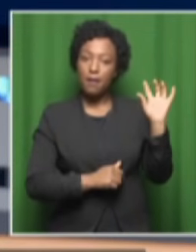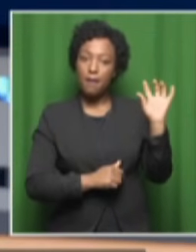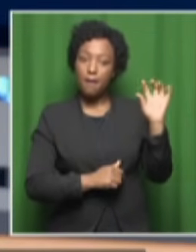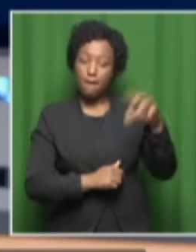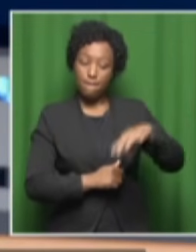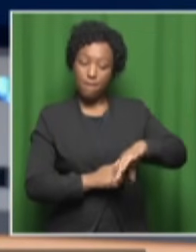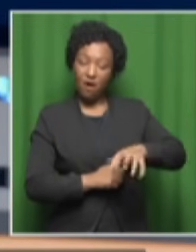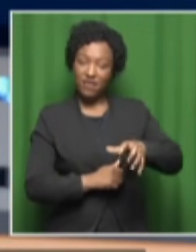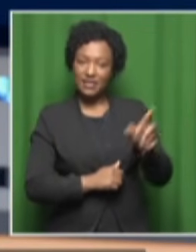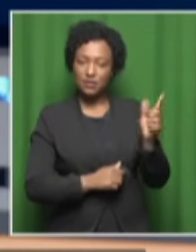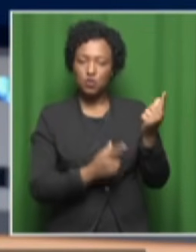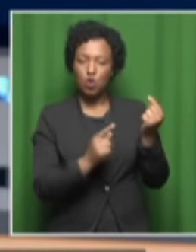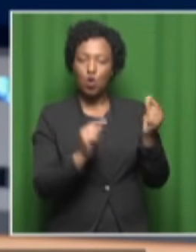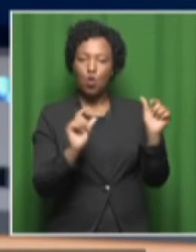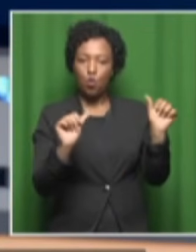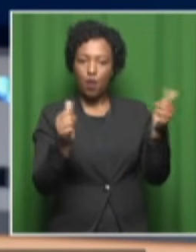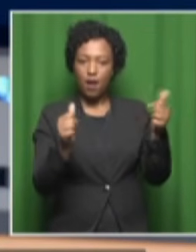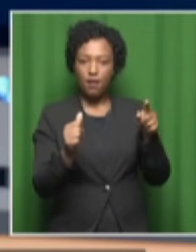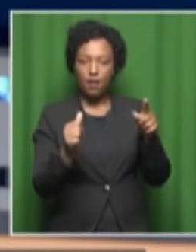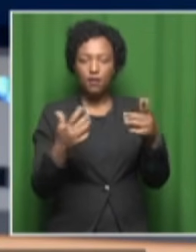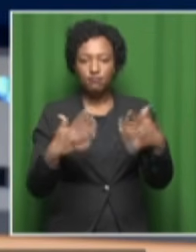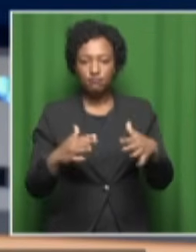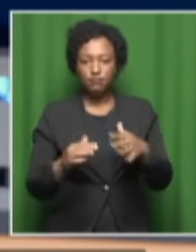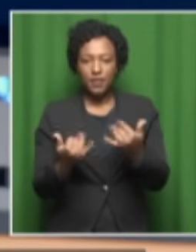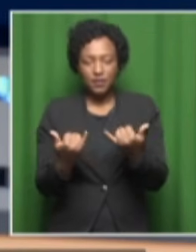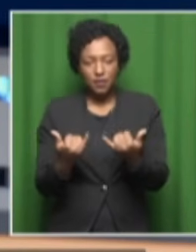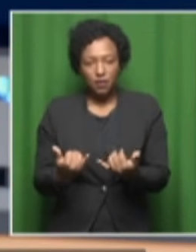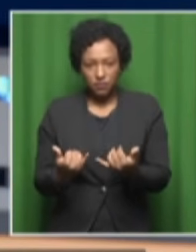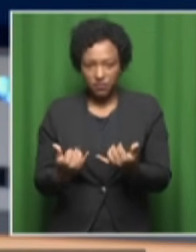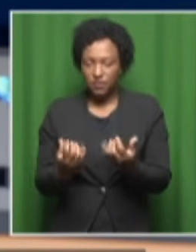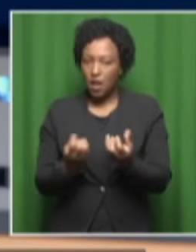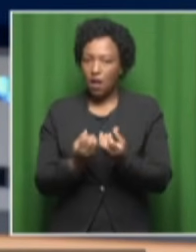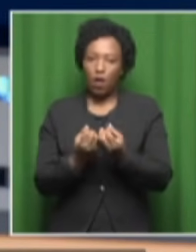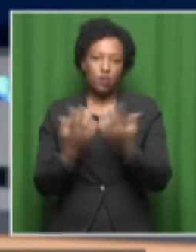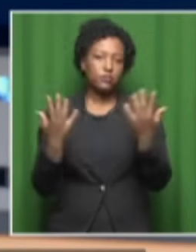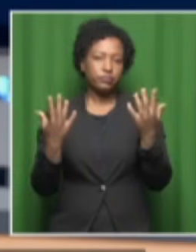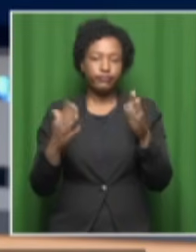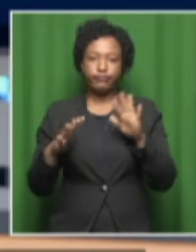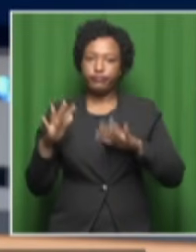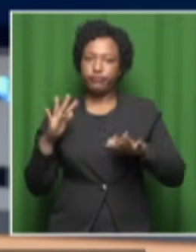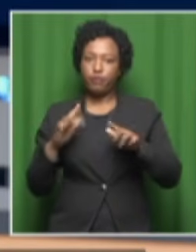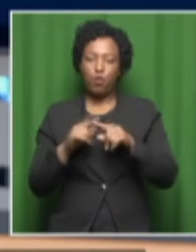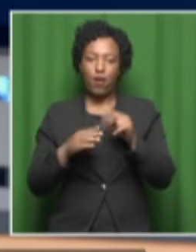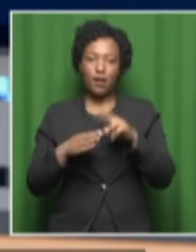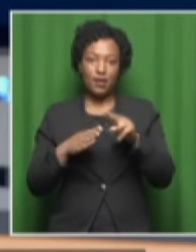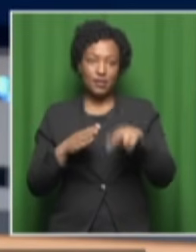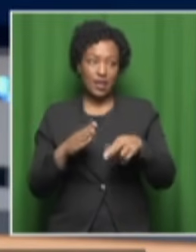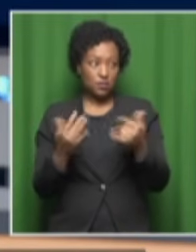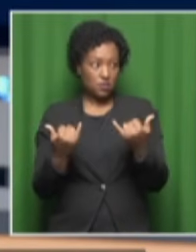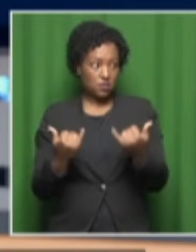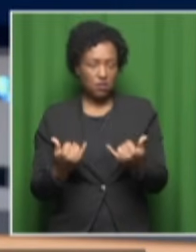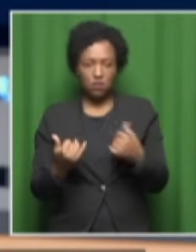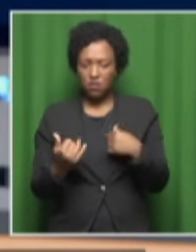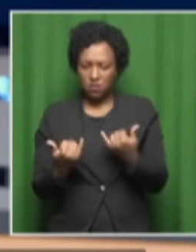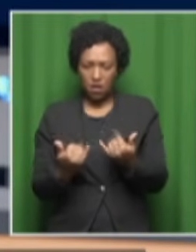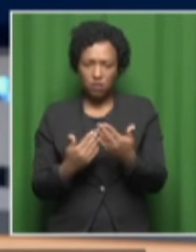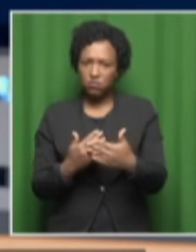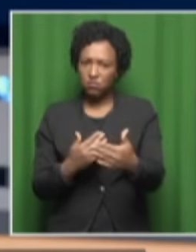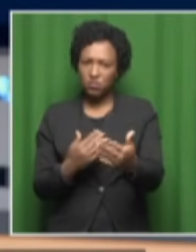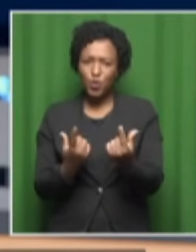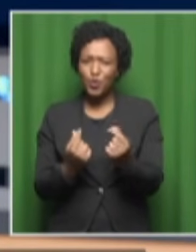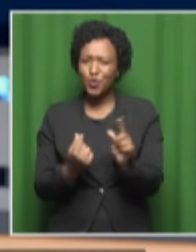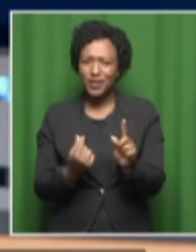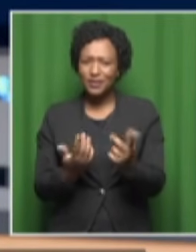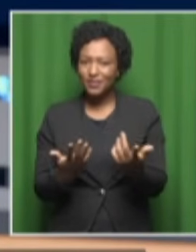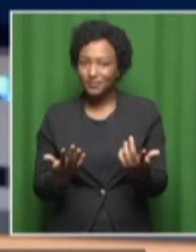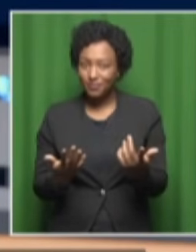doing. But obviously, there's a lot that now, of course, we see with the results coming in. Now, what do we do? And the